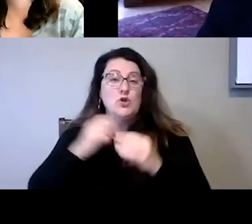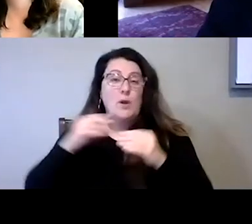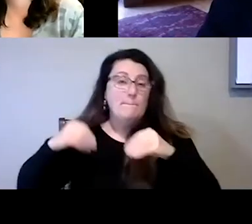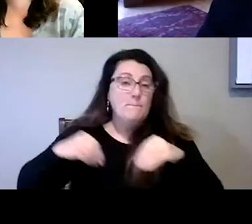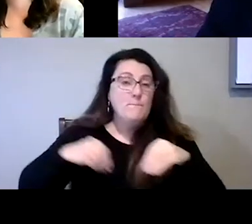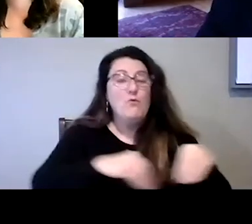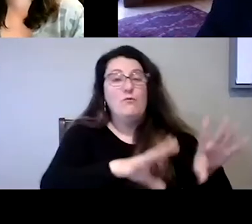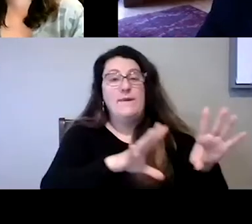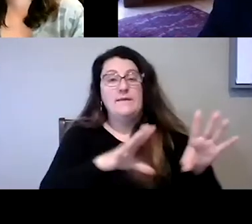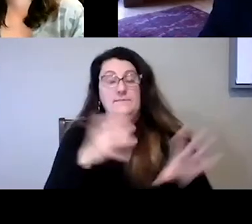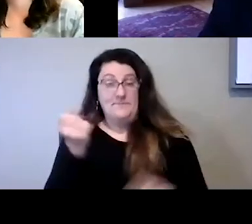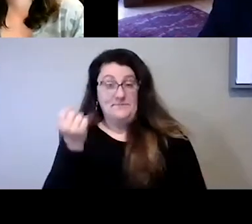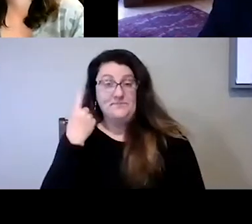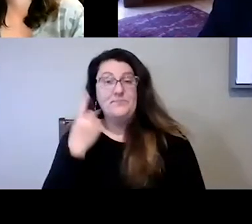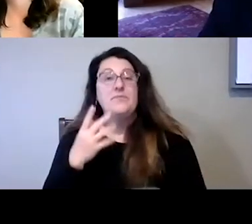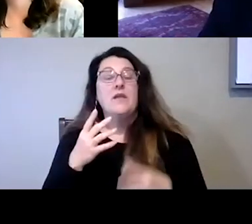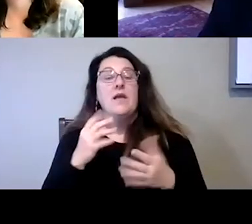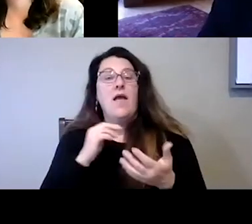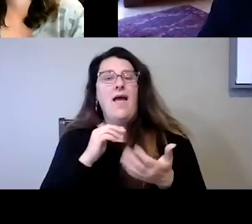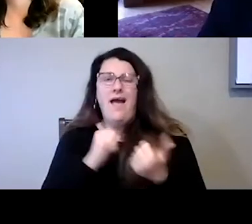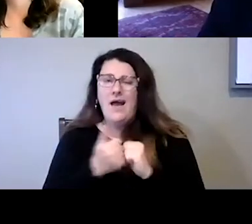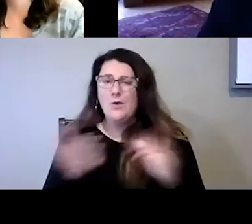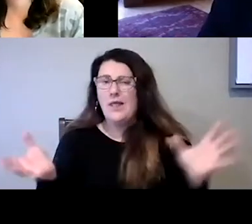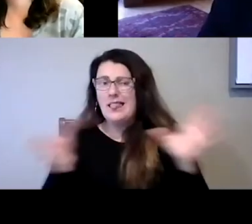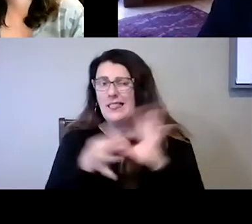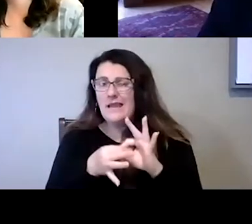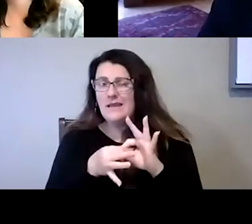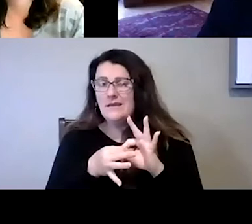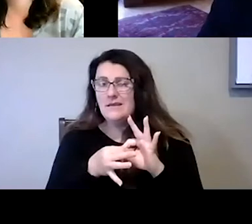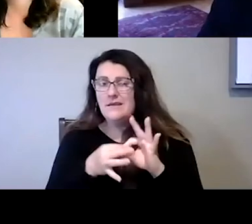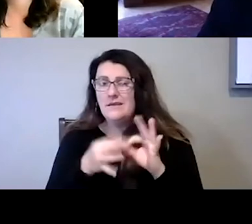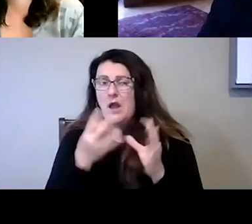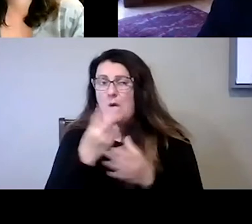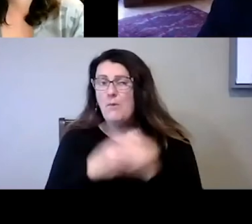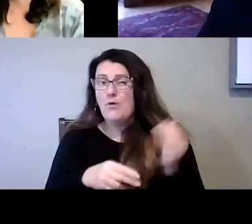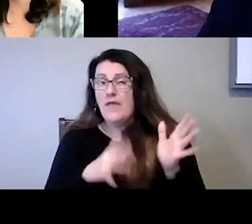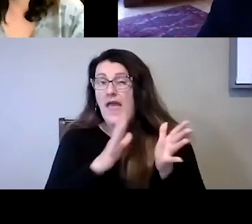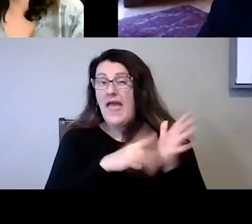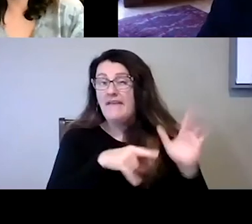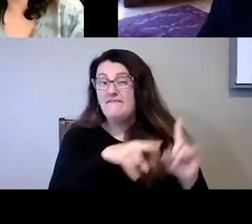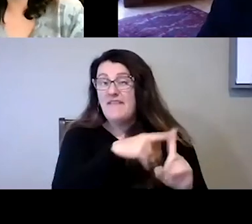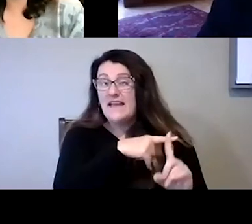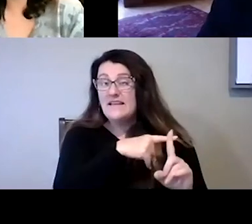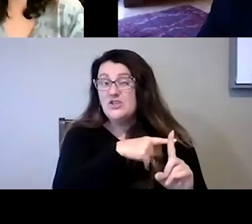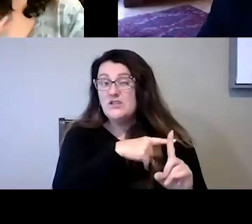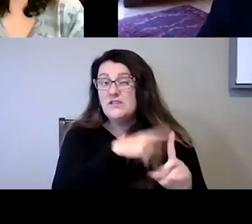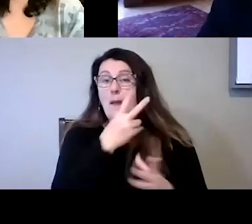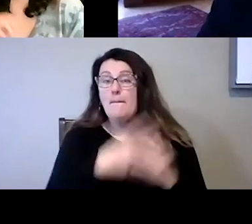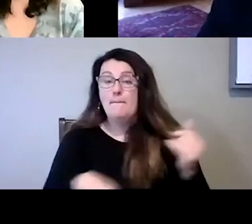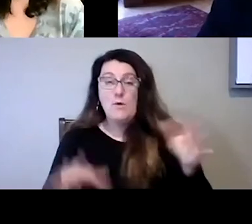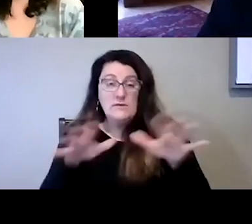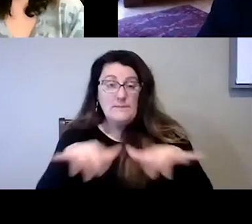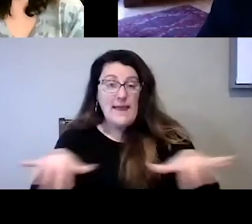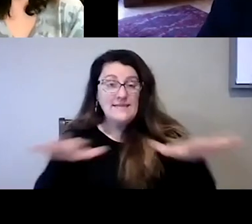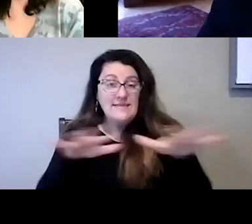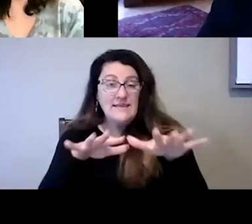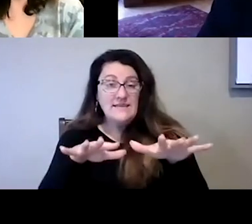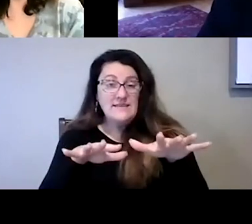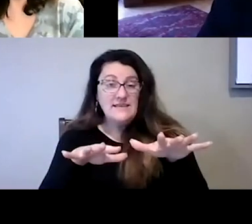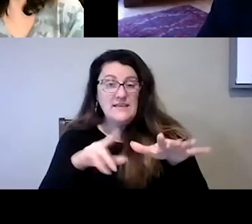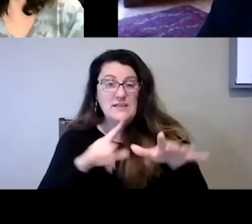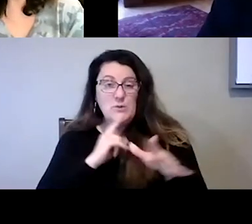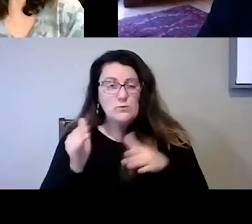do we link with both the advantages within both spaces to be as nimble